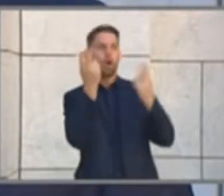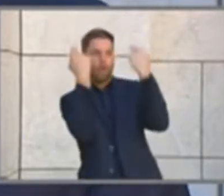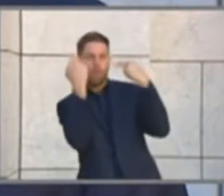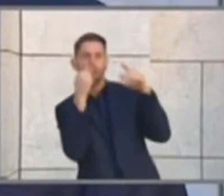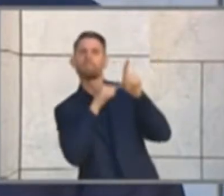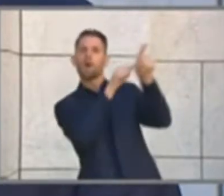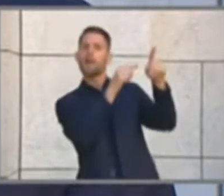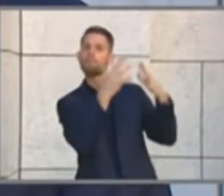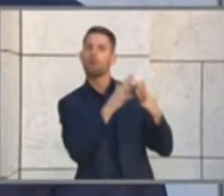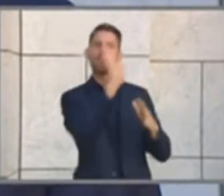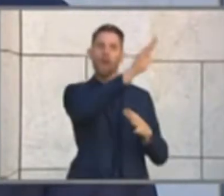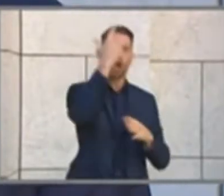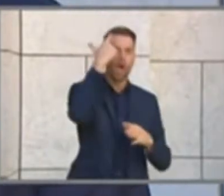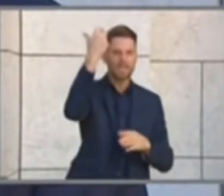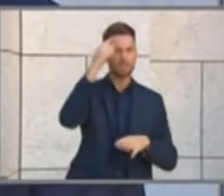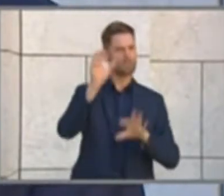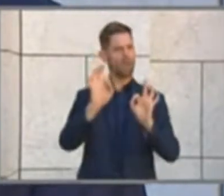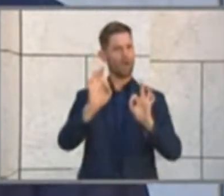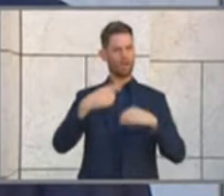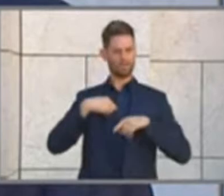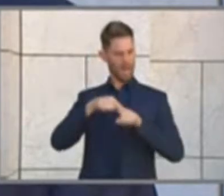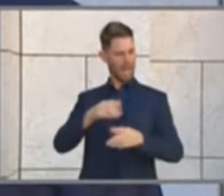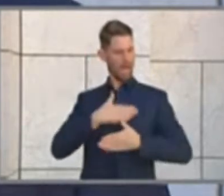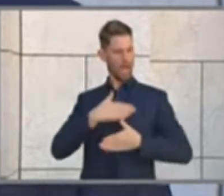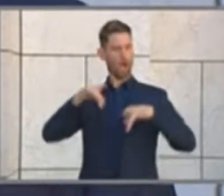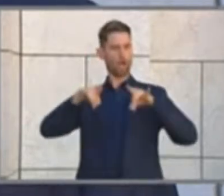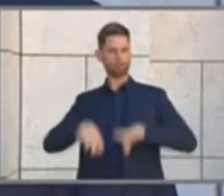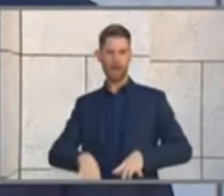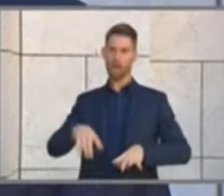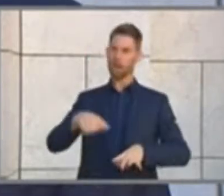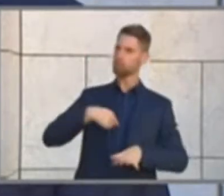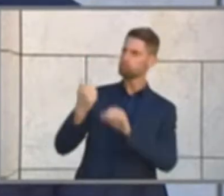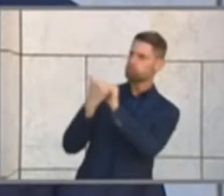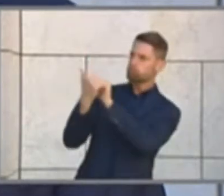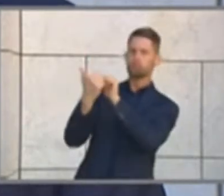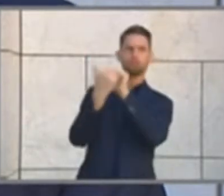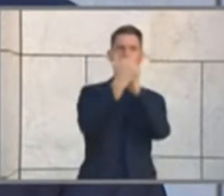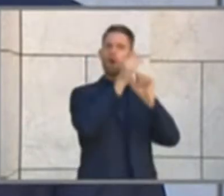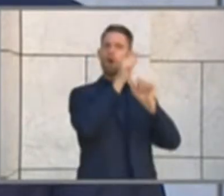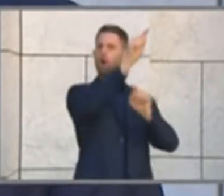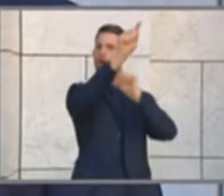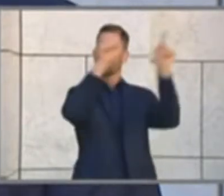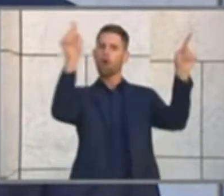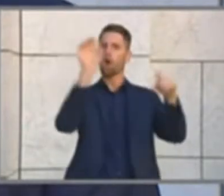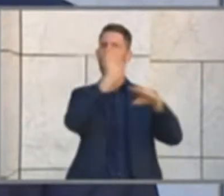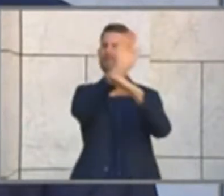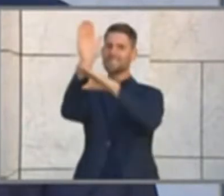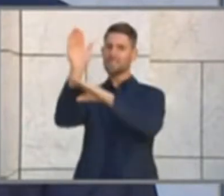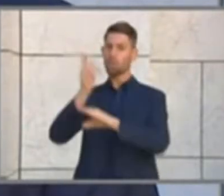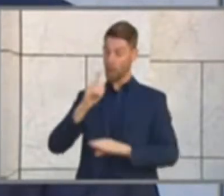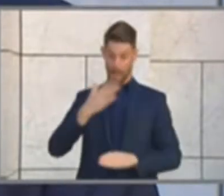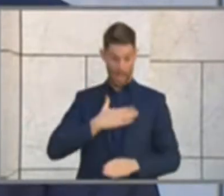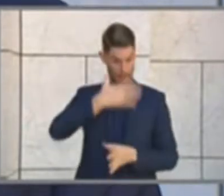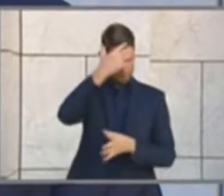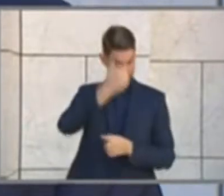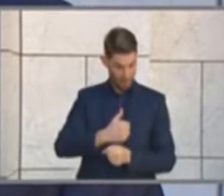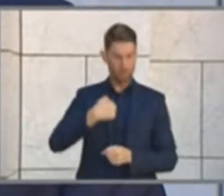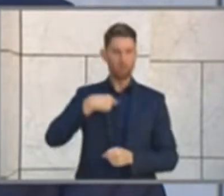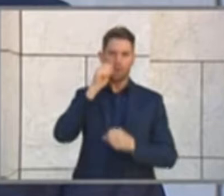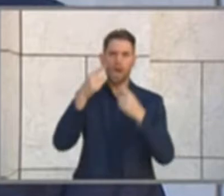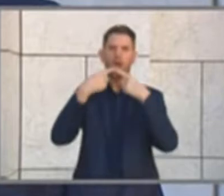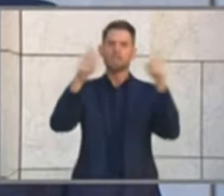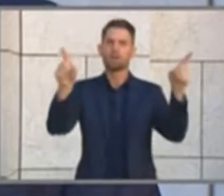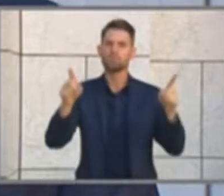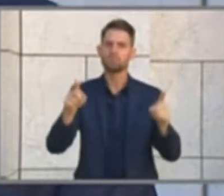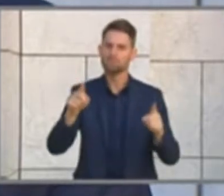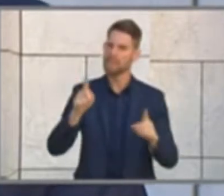be Australians in how we engage with the rest of the world, and we will always stand our ground when it comes to the things that we believe in and the values